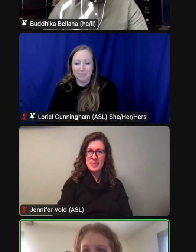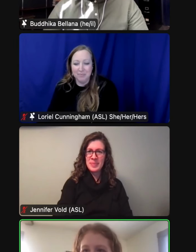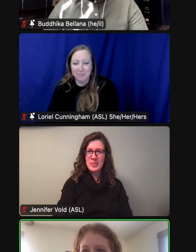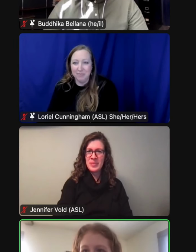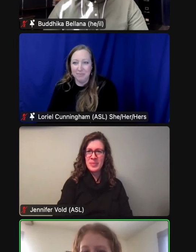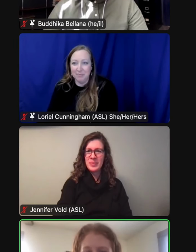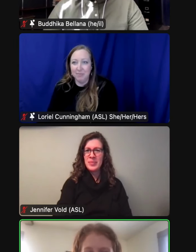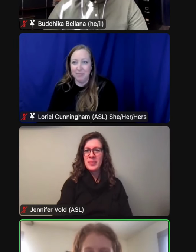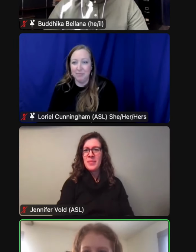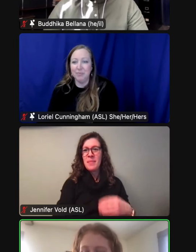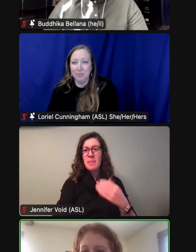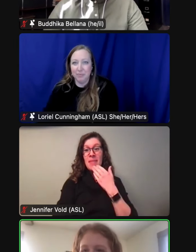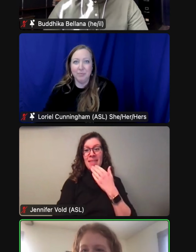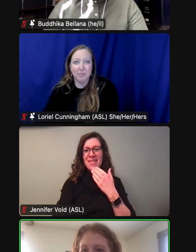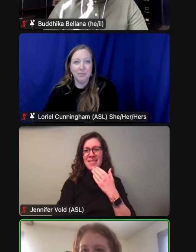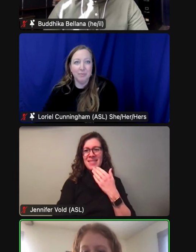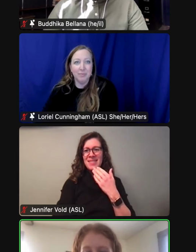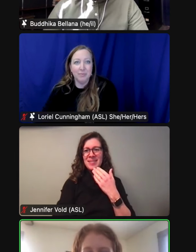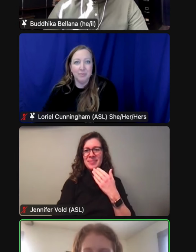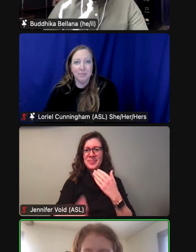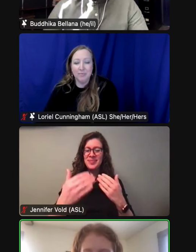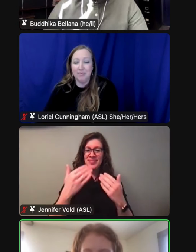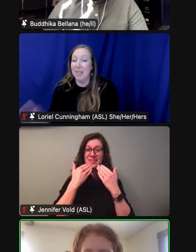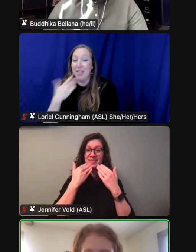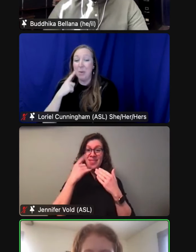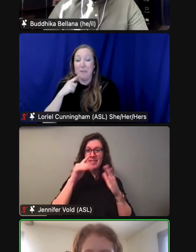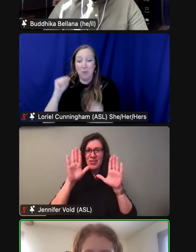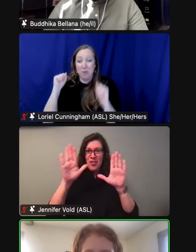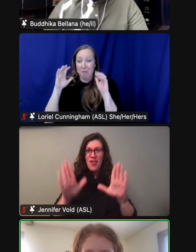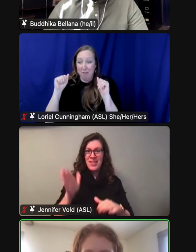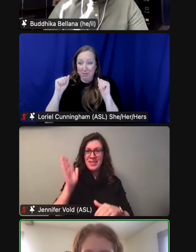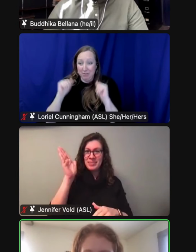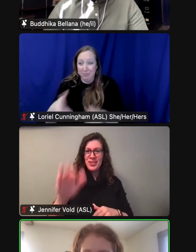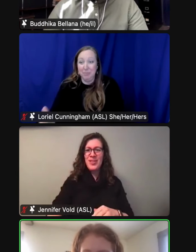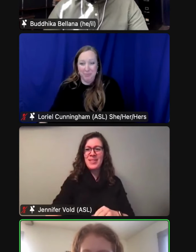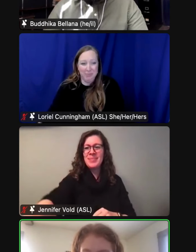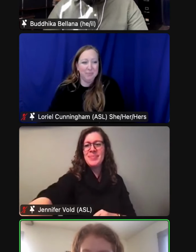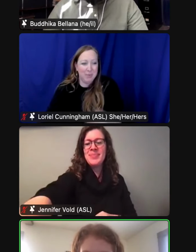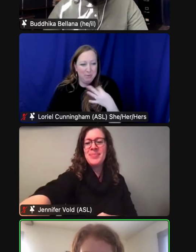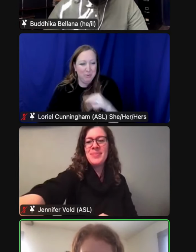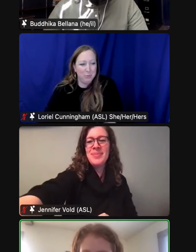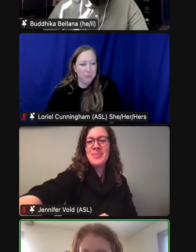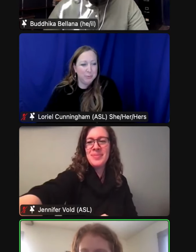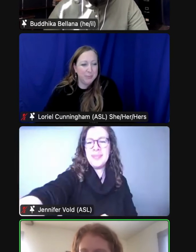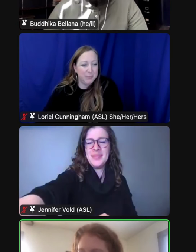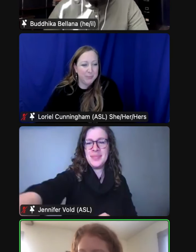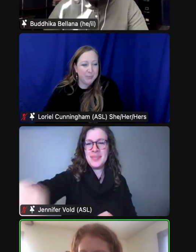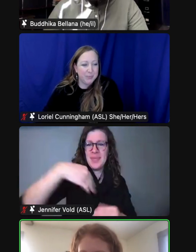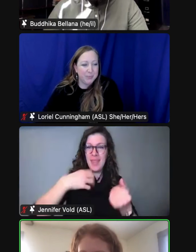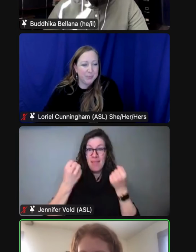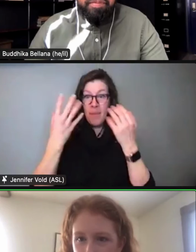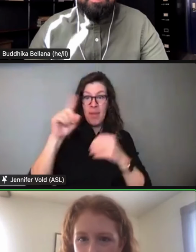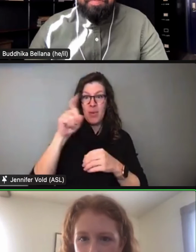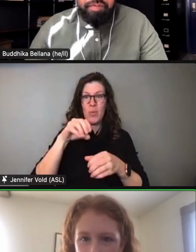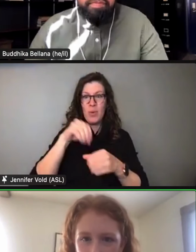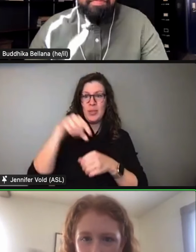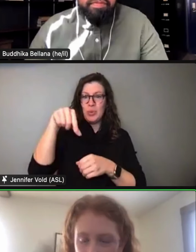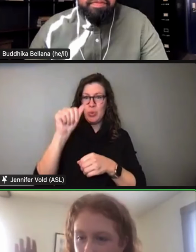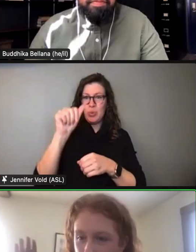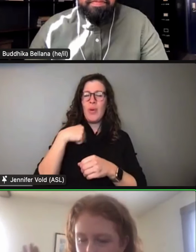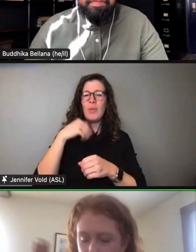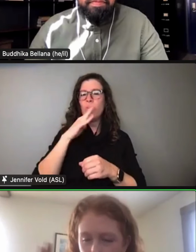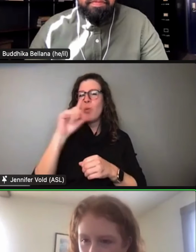Thanks so much for an awesome talk. We've got a number of questions in the Q&A, so I'm going to just read those out by